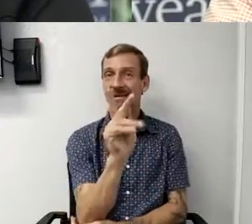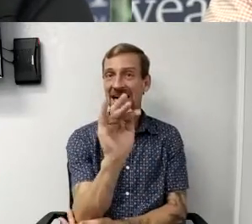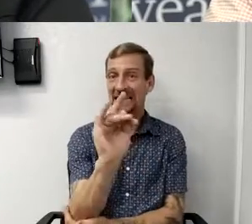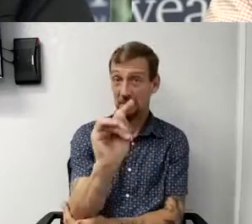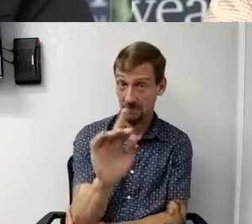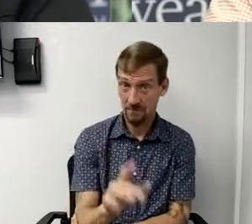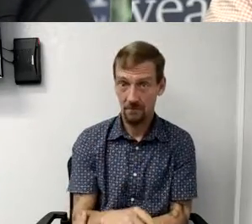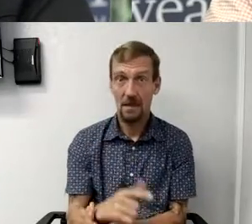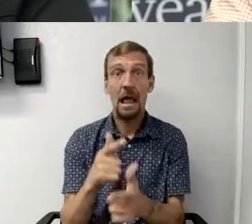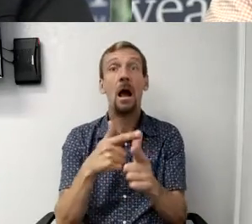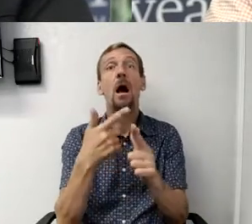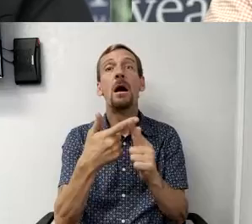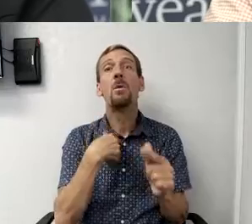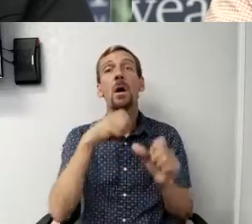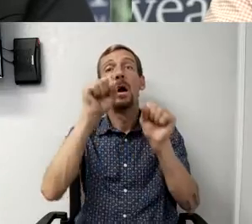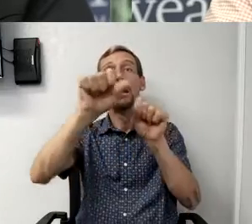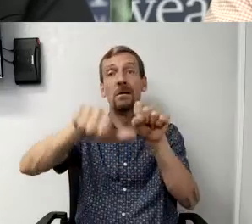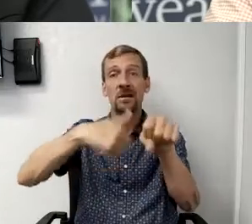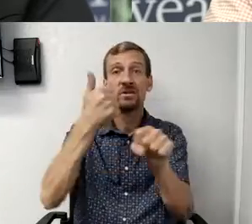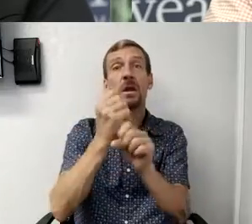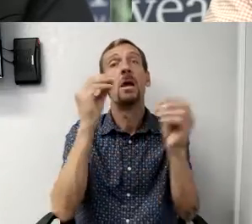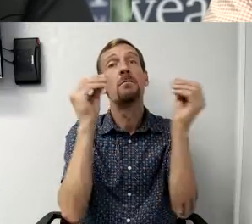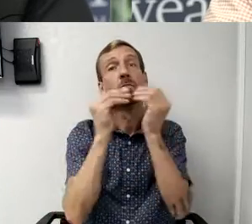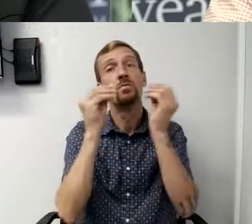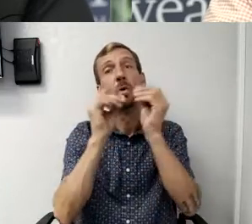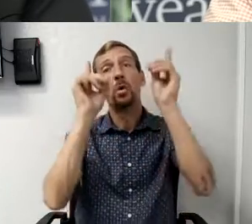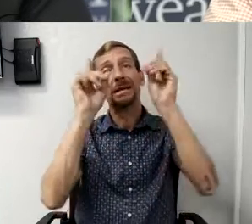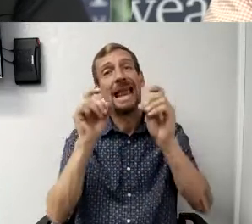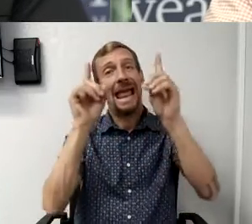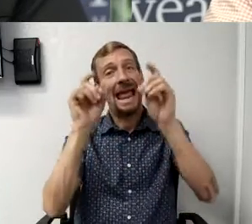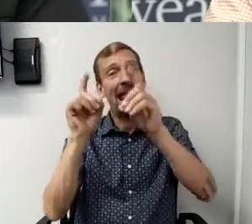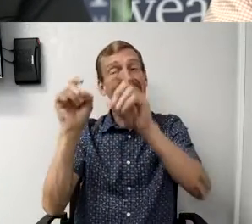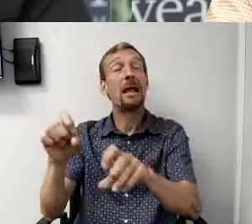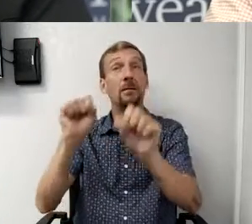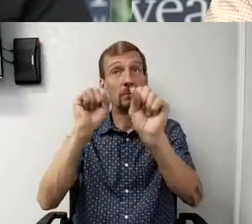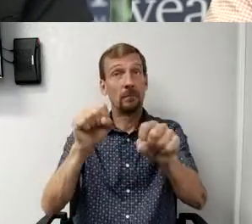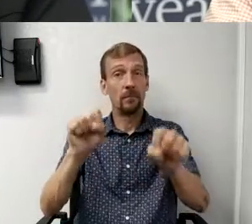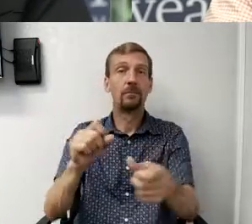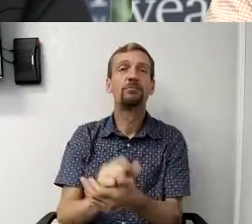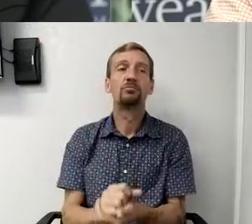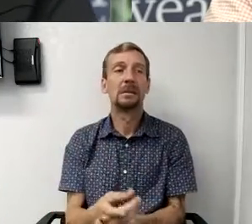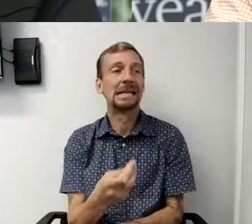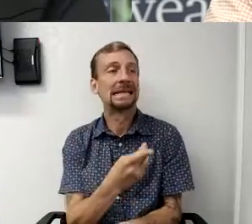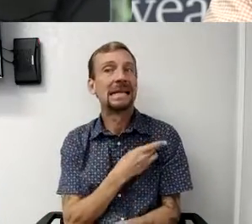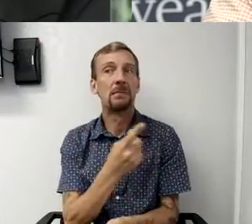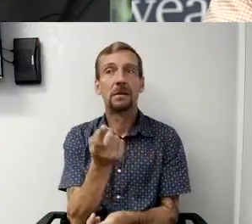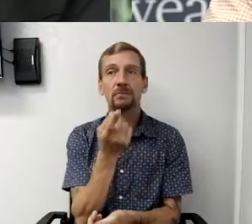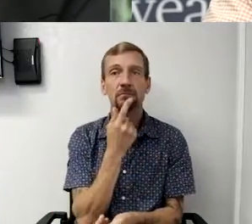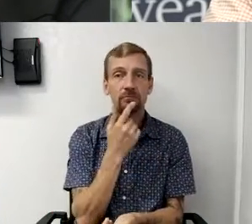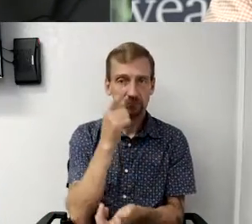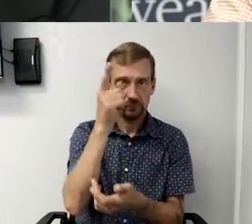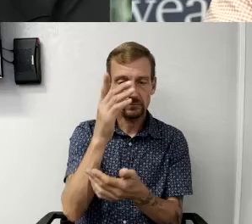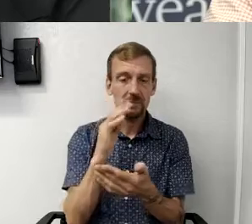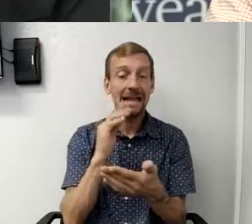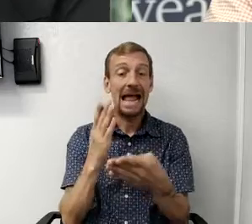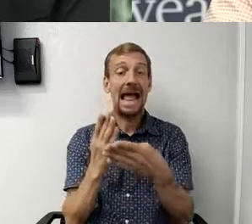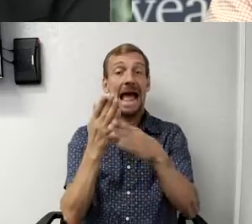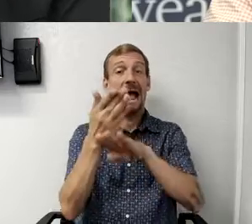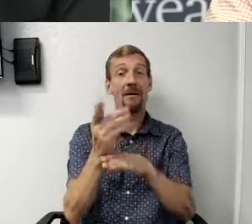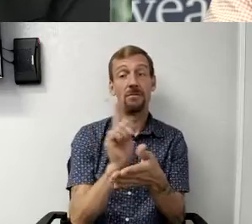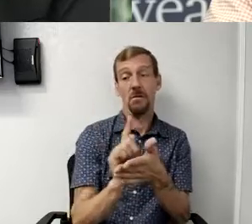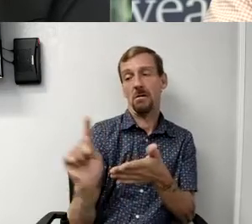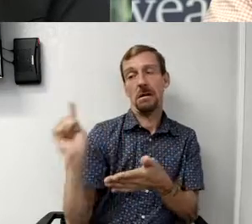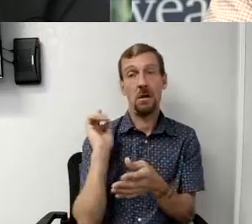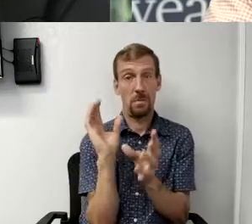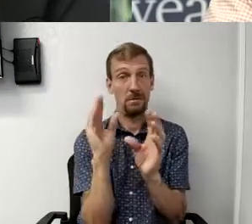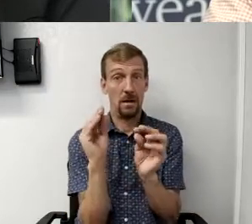set up more robust testing throughout the community. So the question came in actually after the meeting last week.